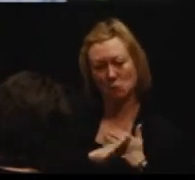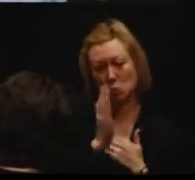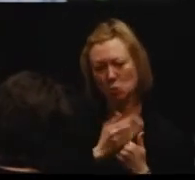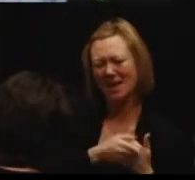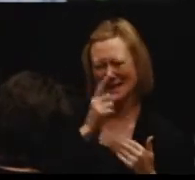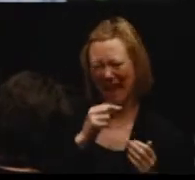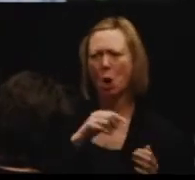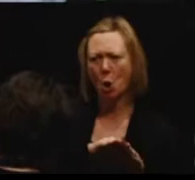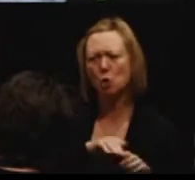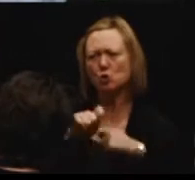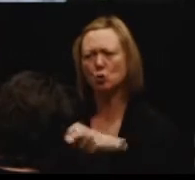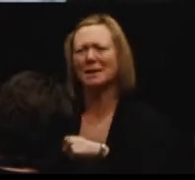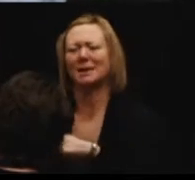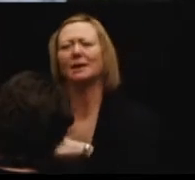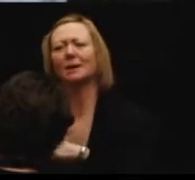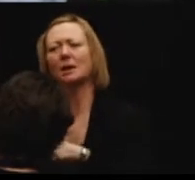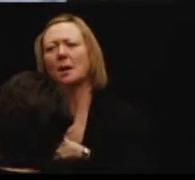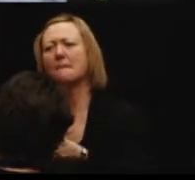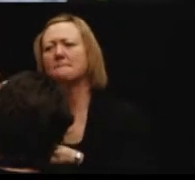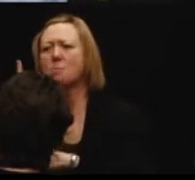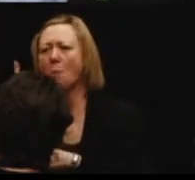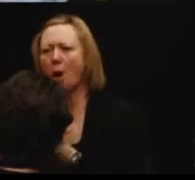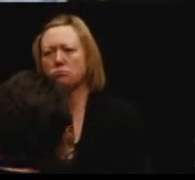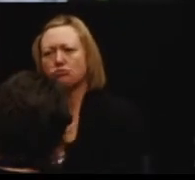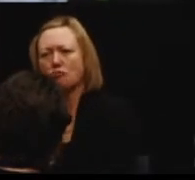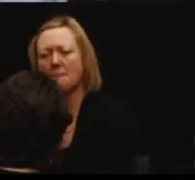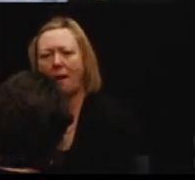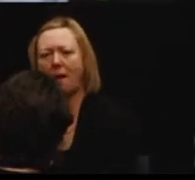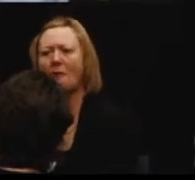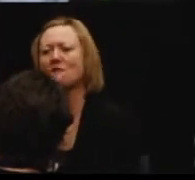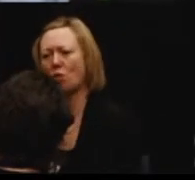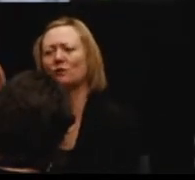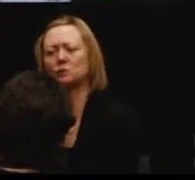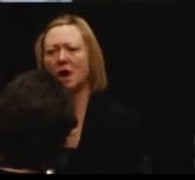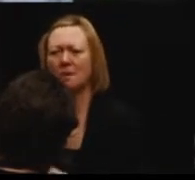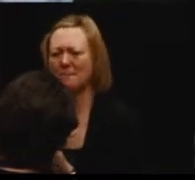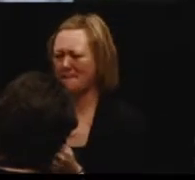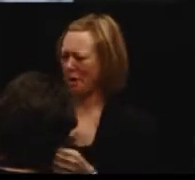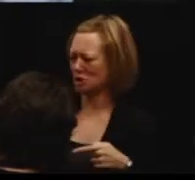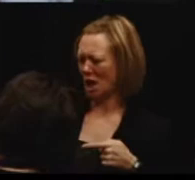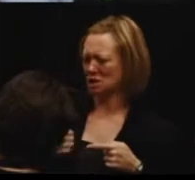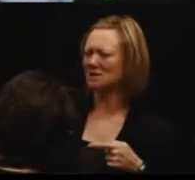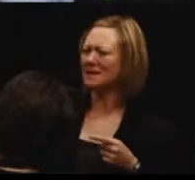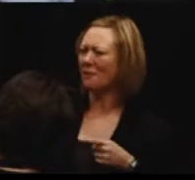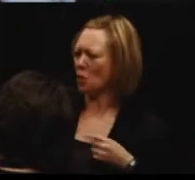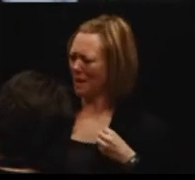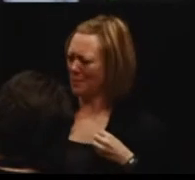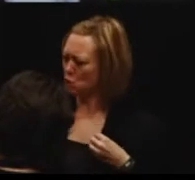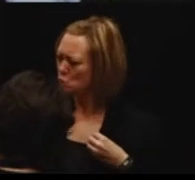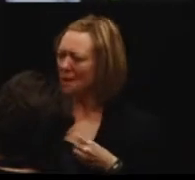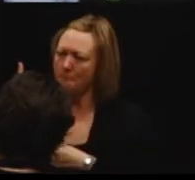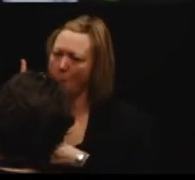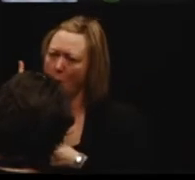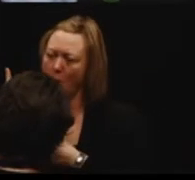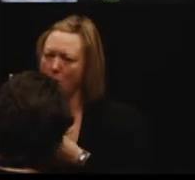the mobile programmers of the future. The challenge I have is some of these companies who are using mobile programmers is about what are you doing